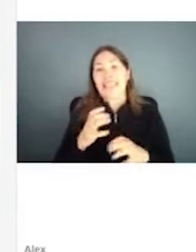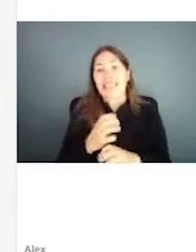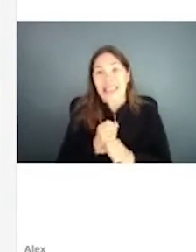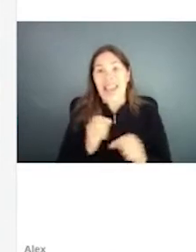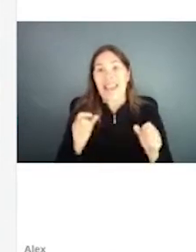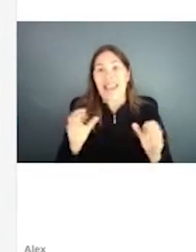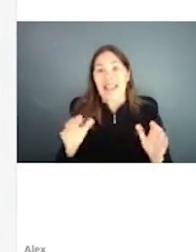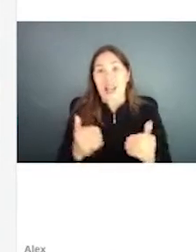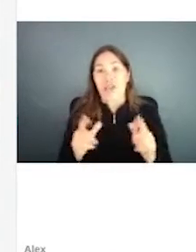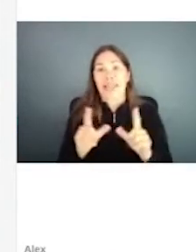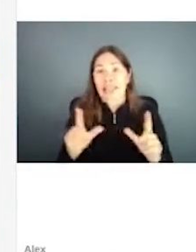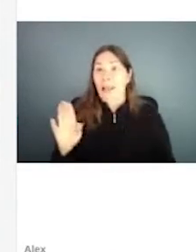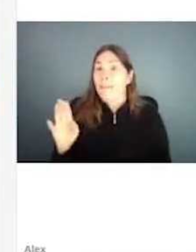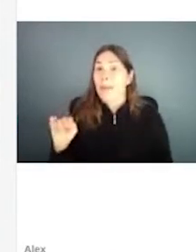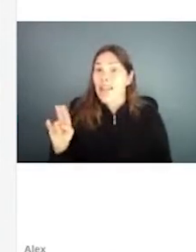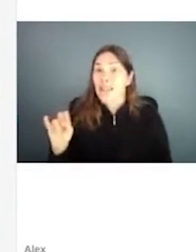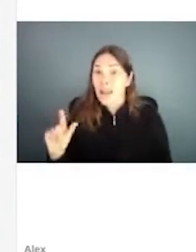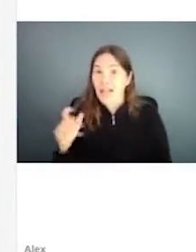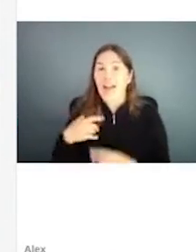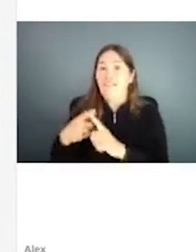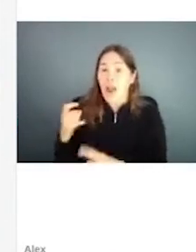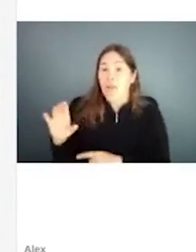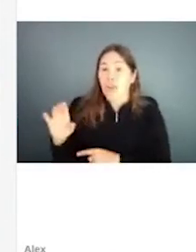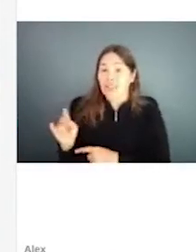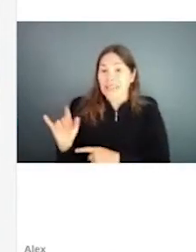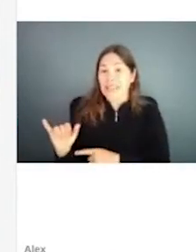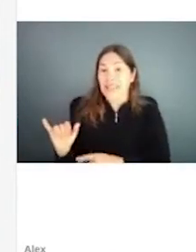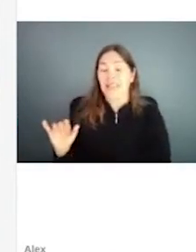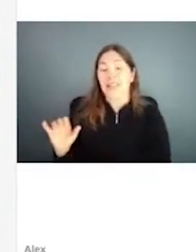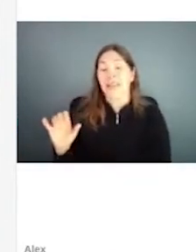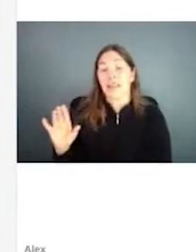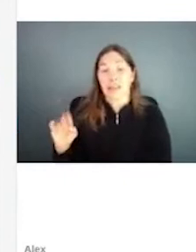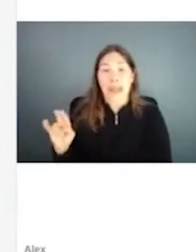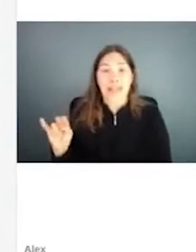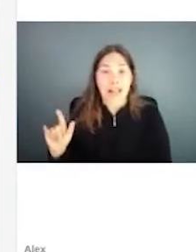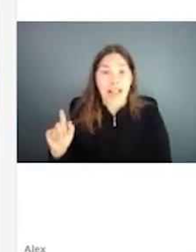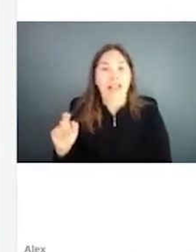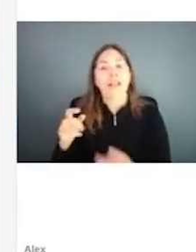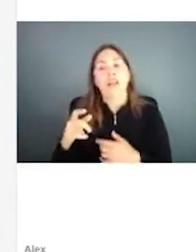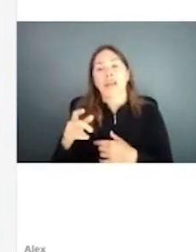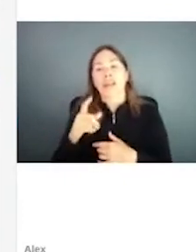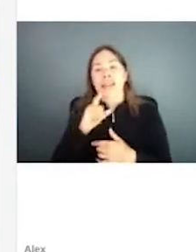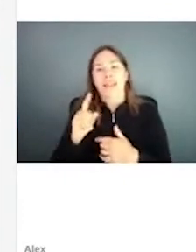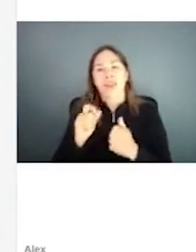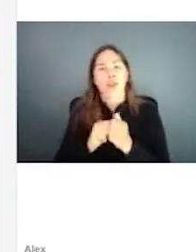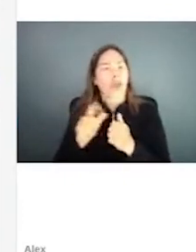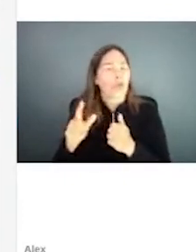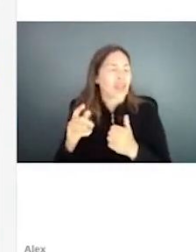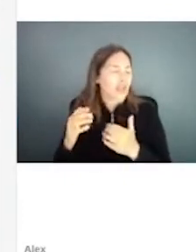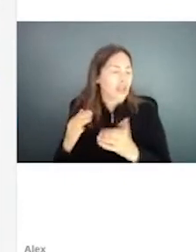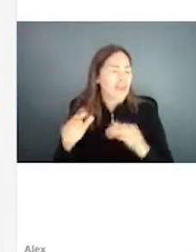from Christy. And I believe if you went with the unlimited